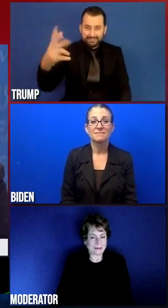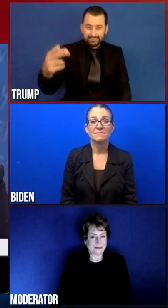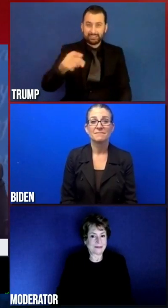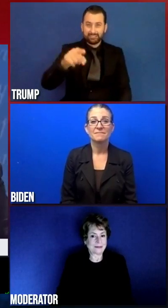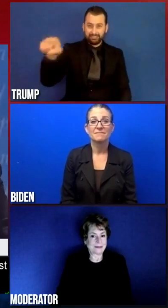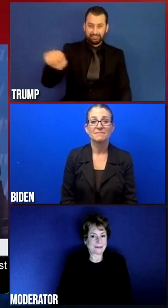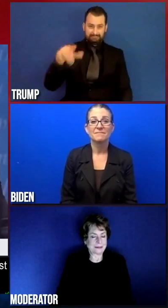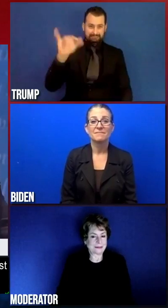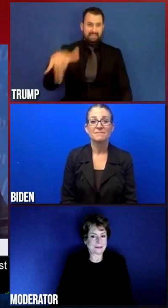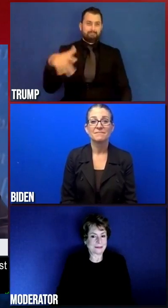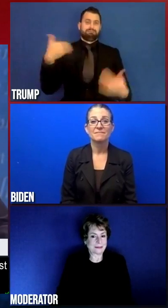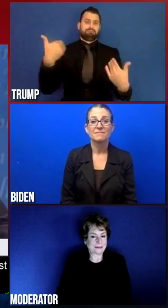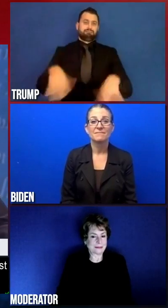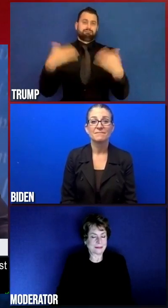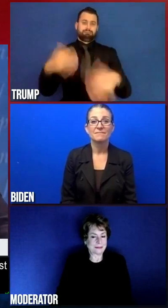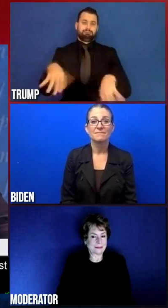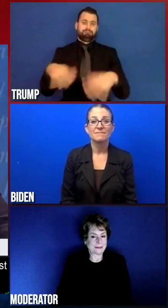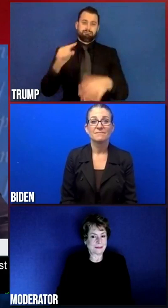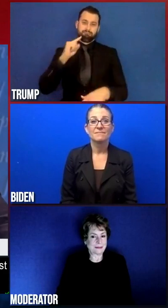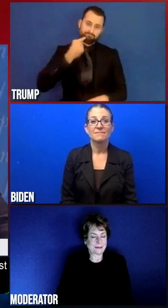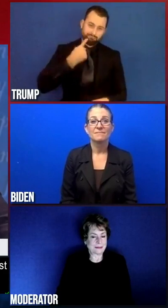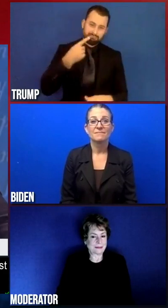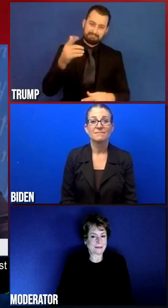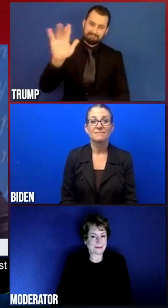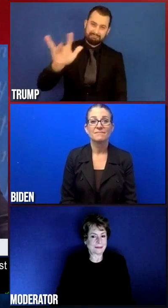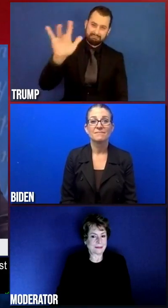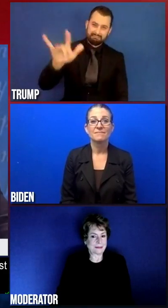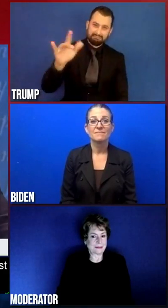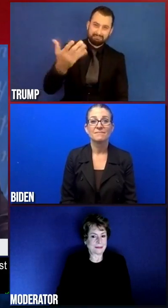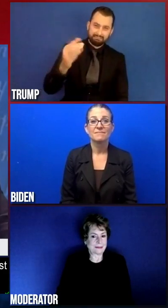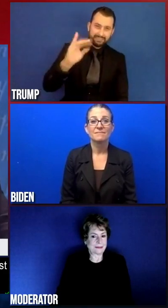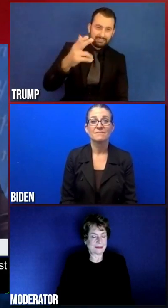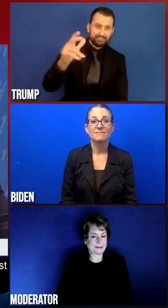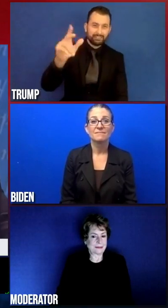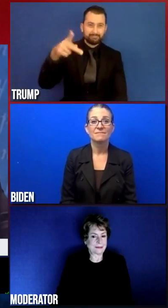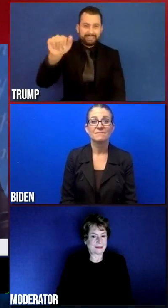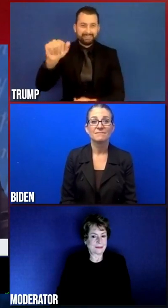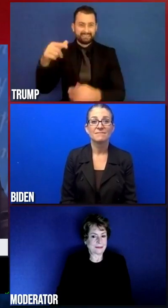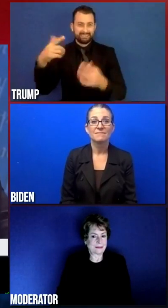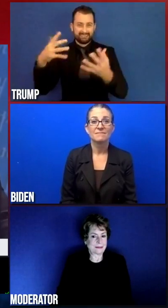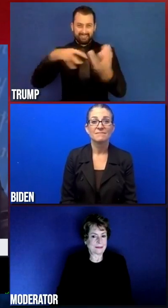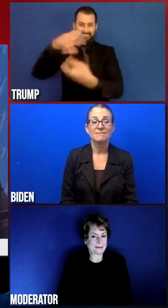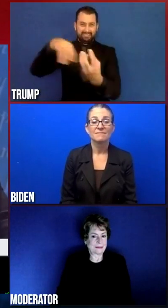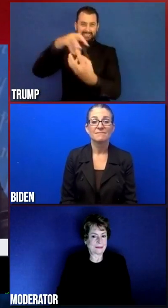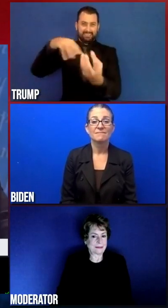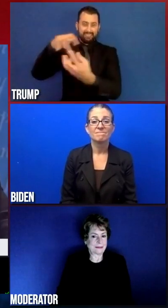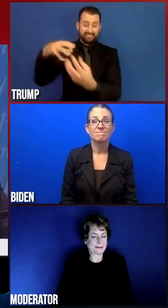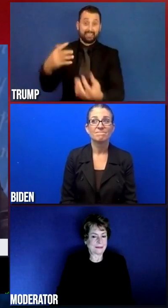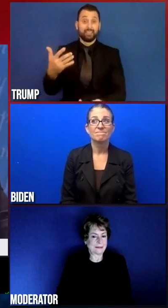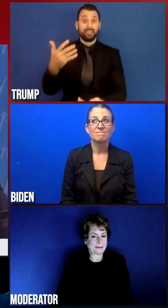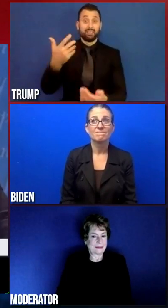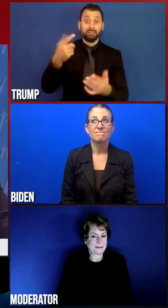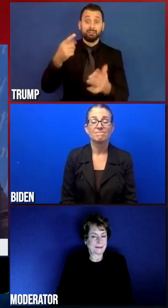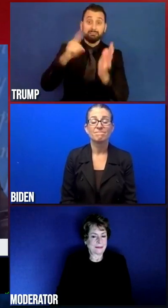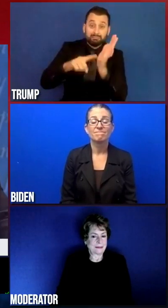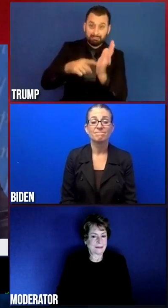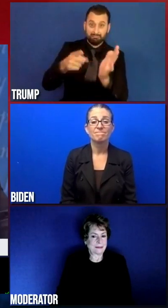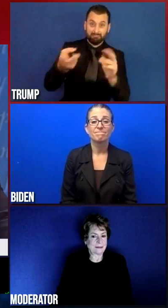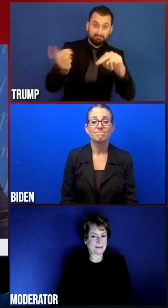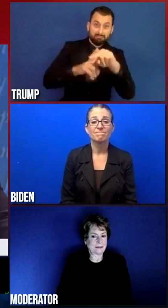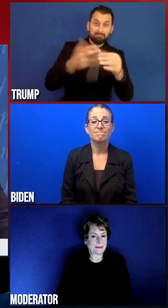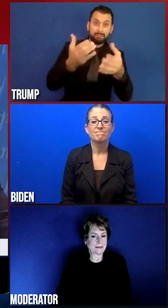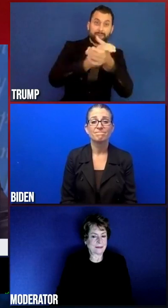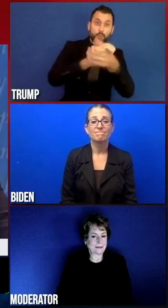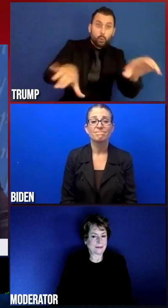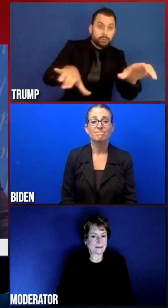what's going on with divorce, look at what's going on with alcoholism and drugs. It's a very, very sad thing. And he'll close down the whole country. This